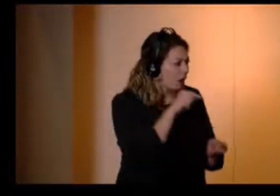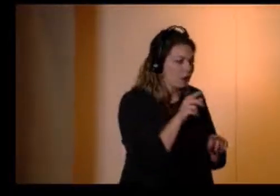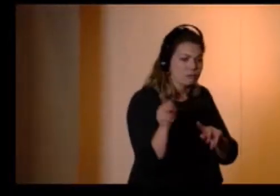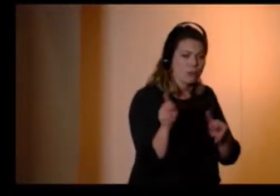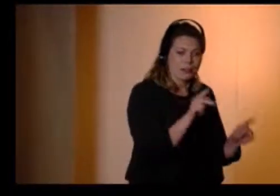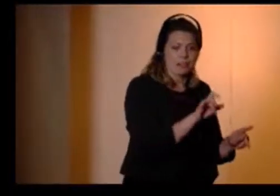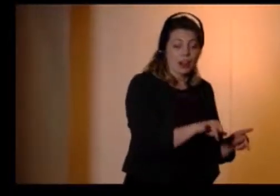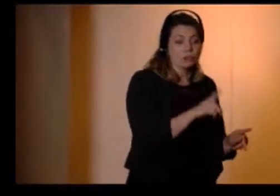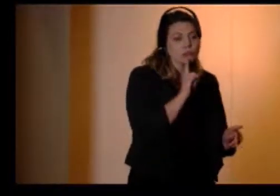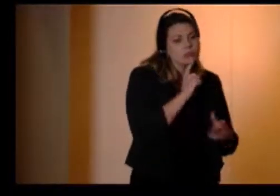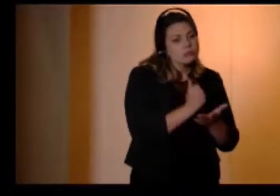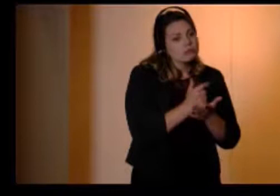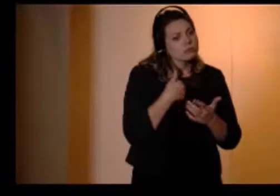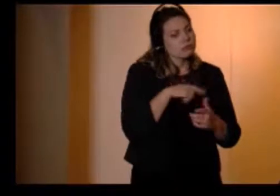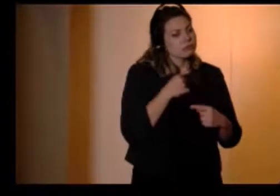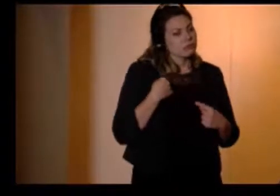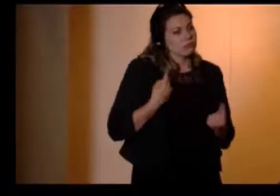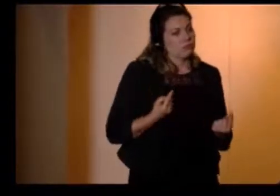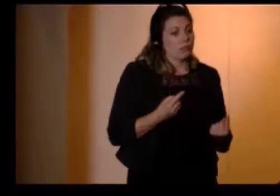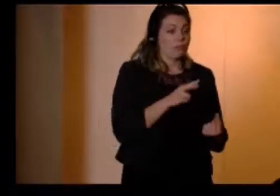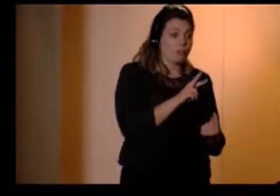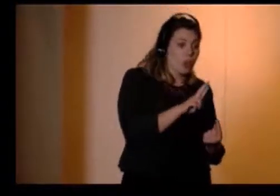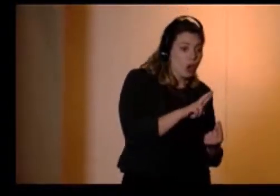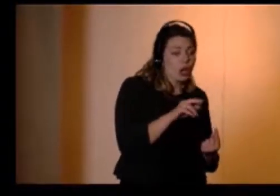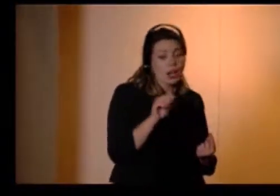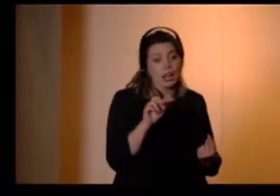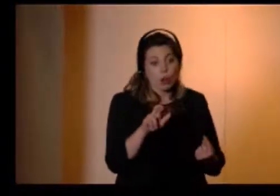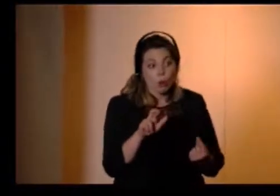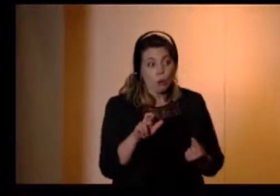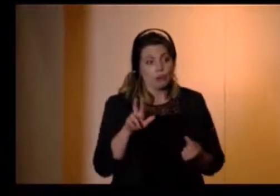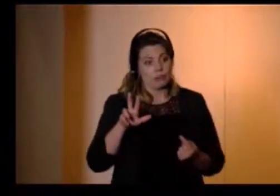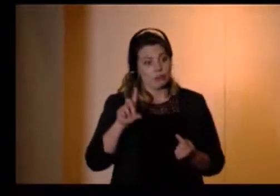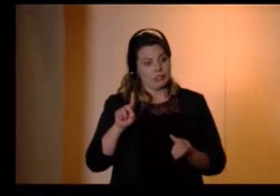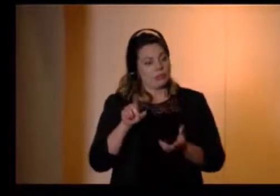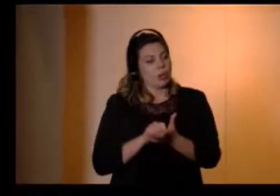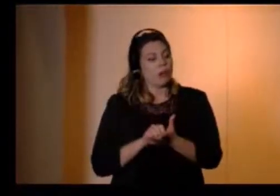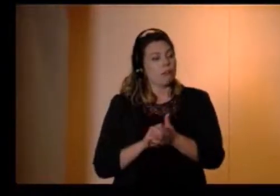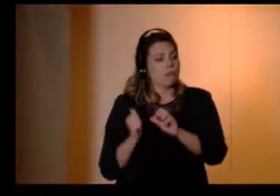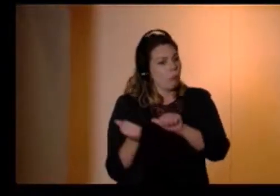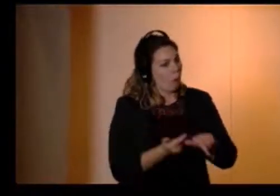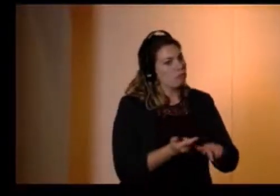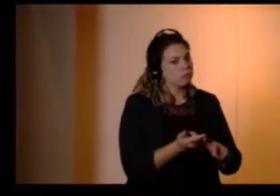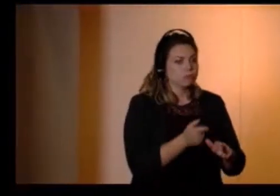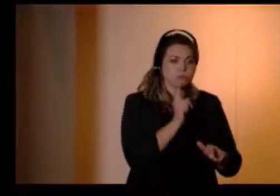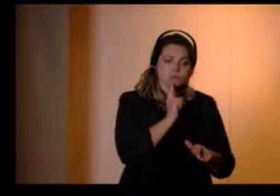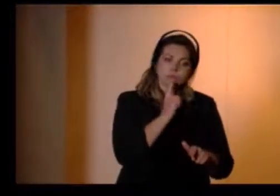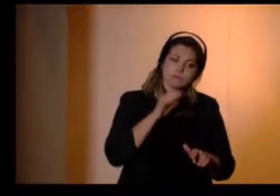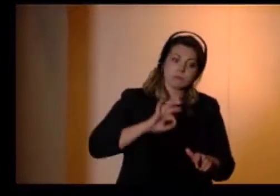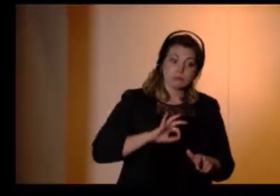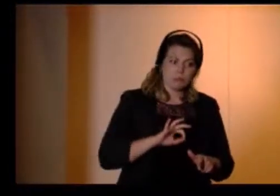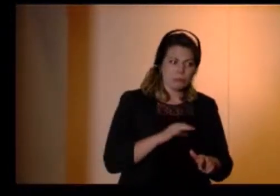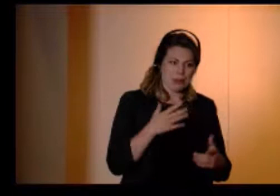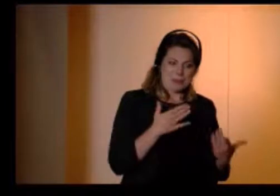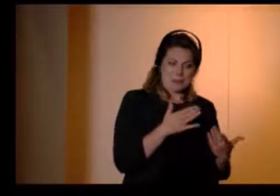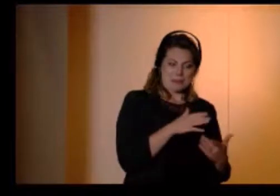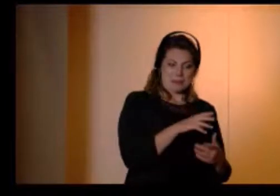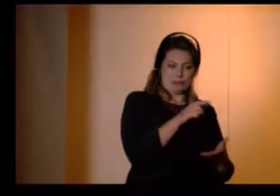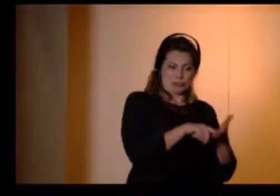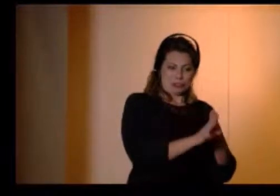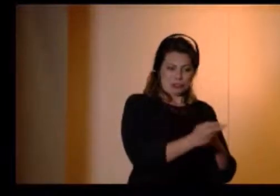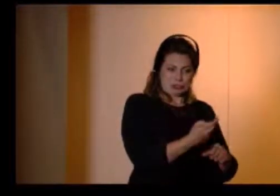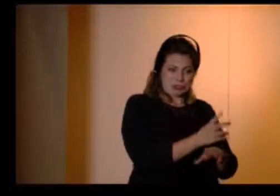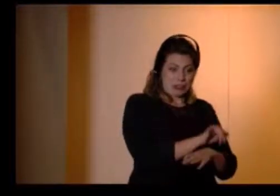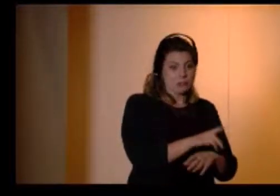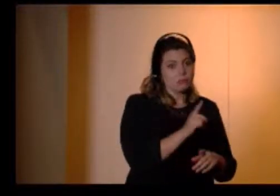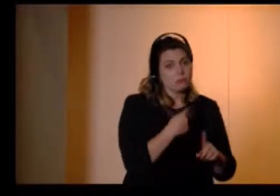useful. The VR, AR, and the 3D printing, we're really happy that the researchers have latched on to that and that there is